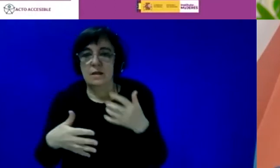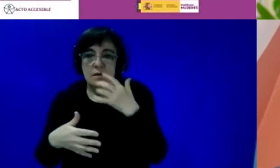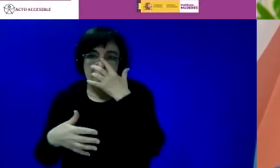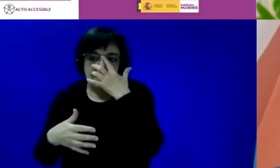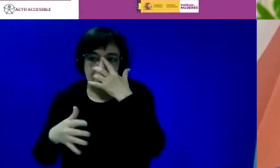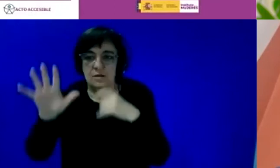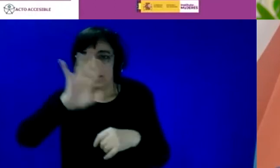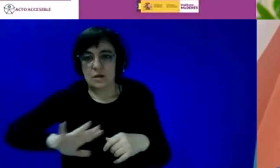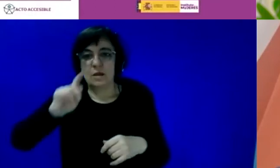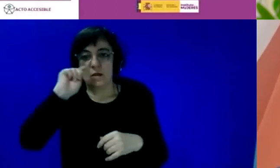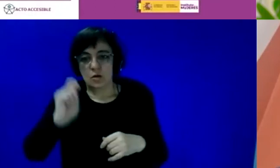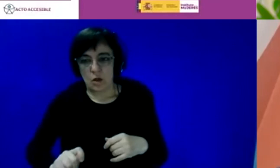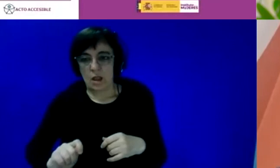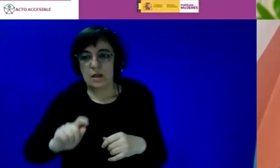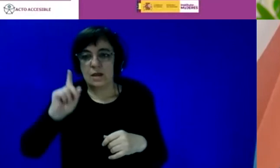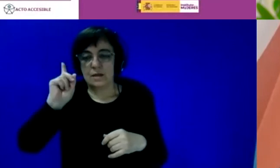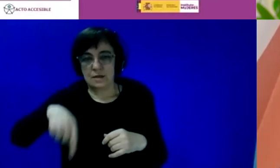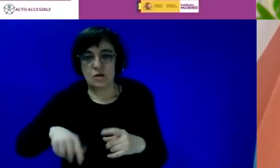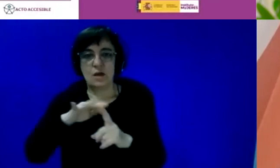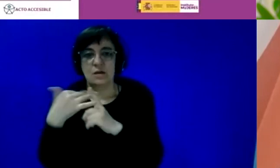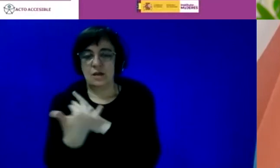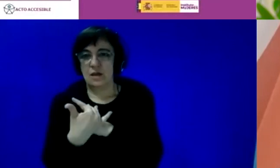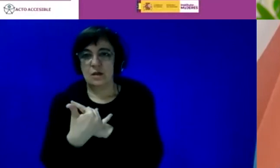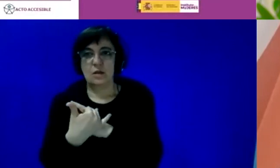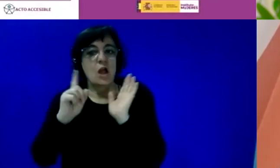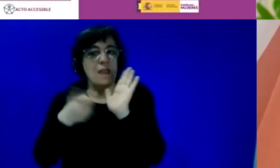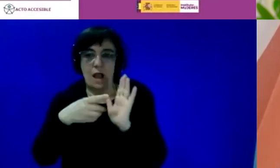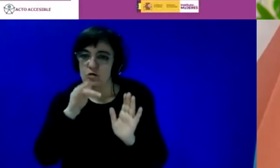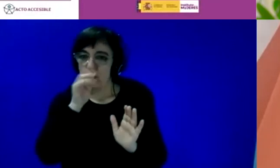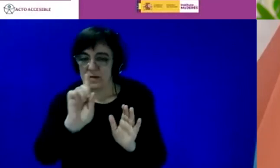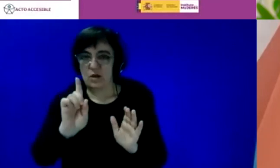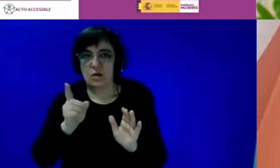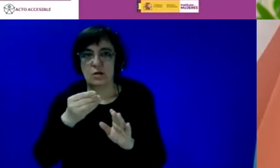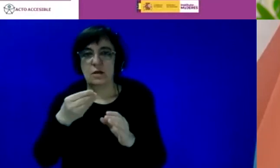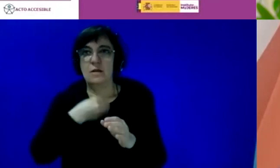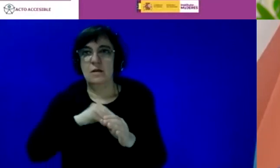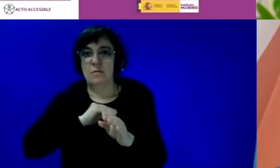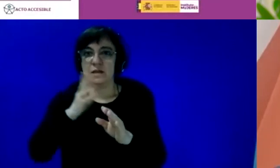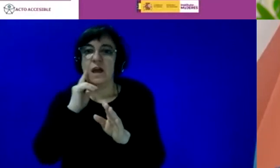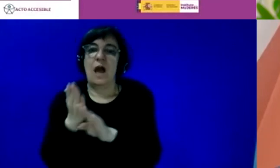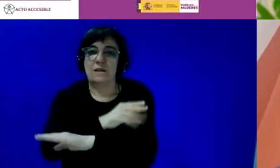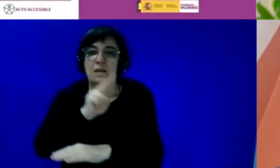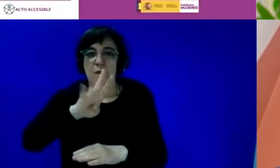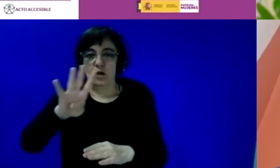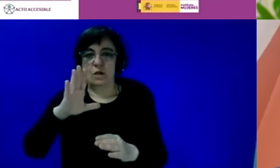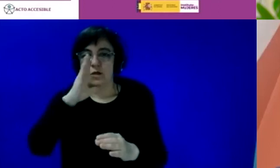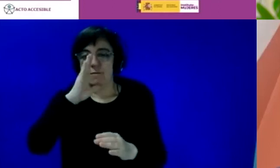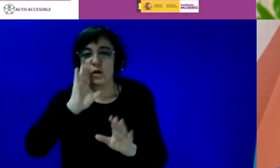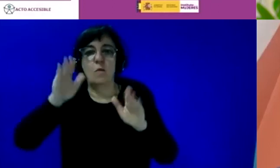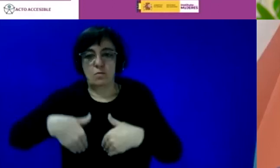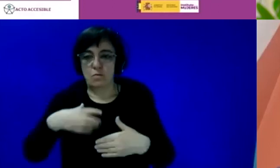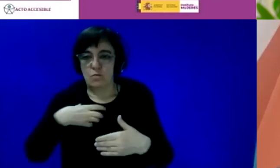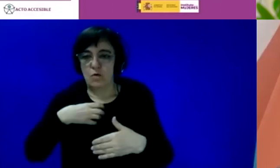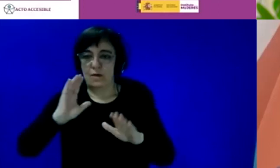other people will benefit are Ukrainian nationals who were in an irregular